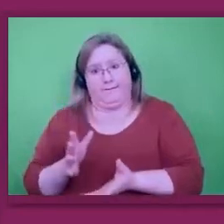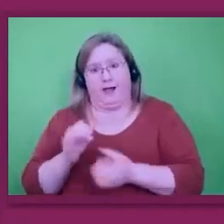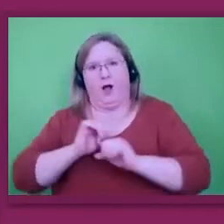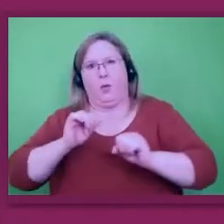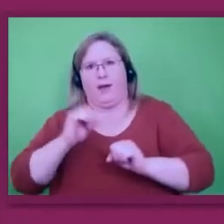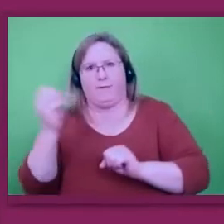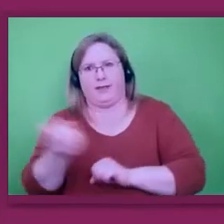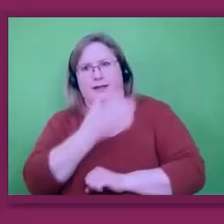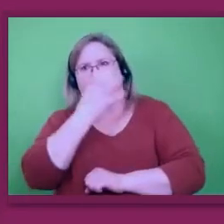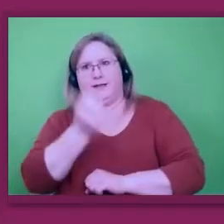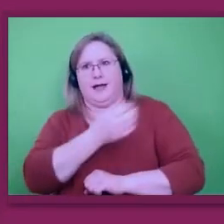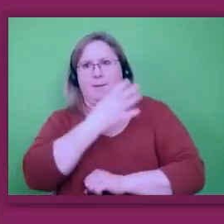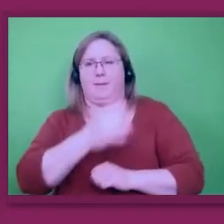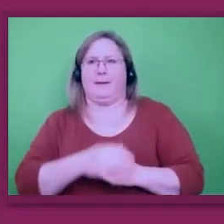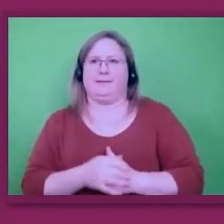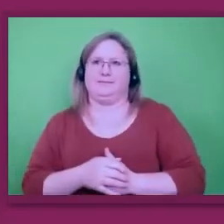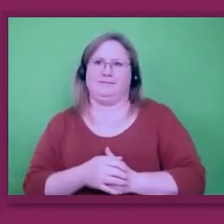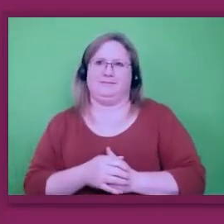Okay.